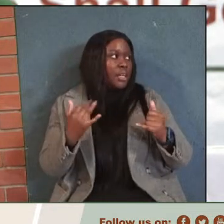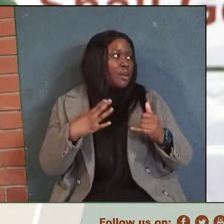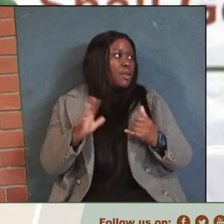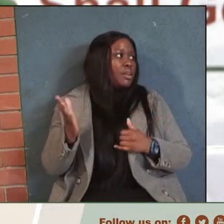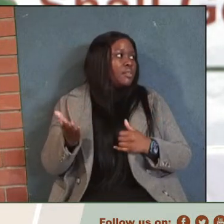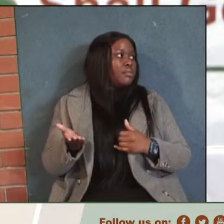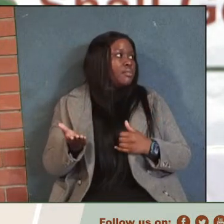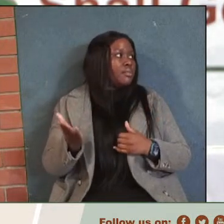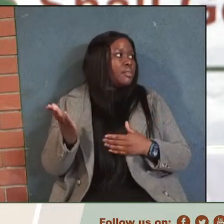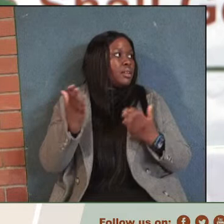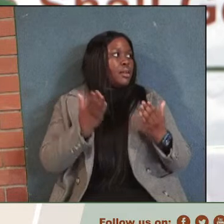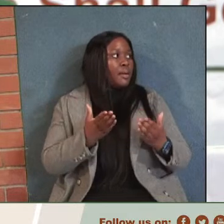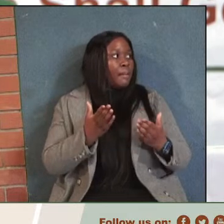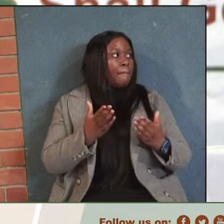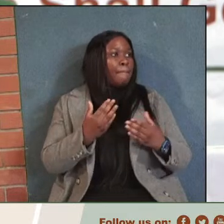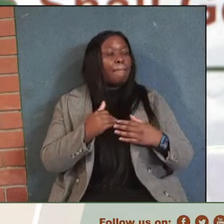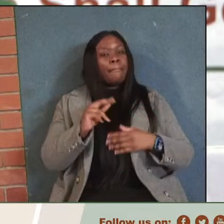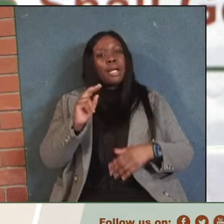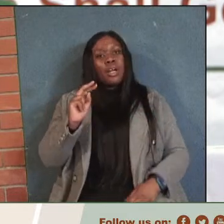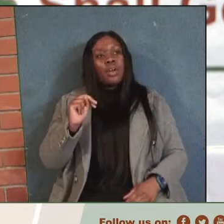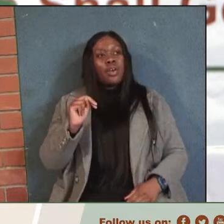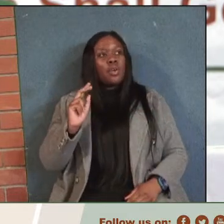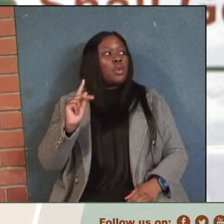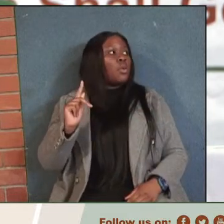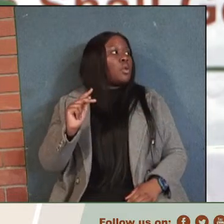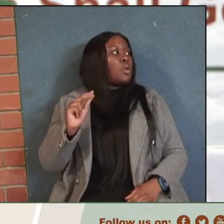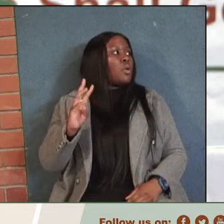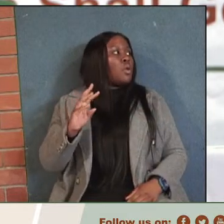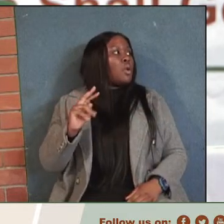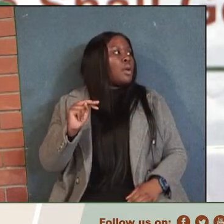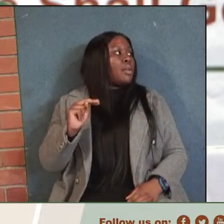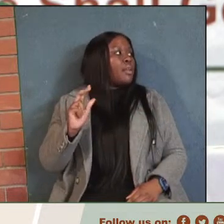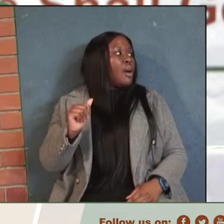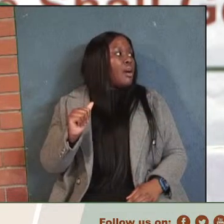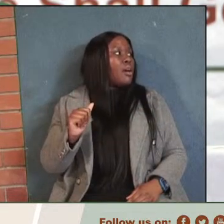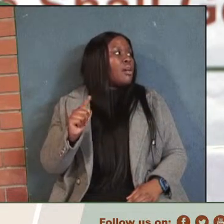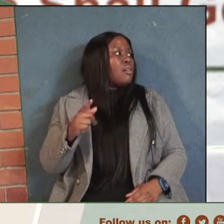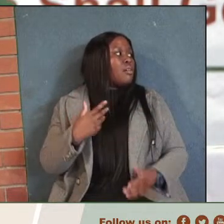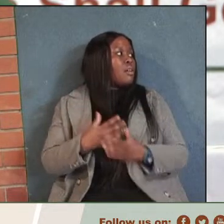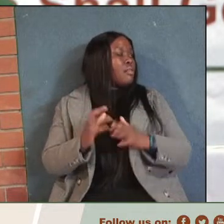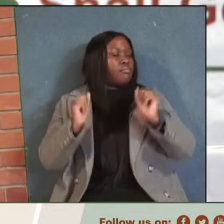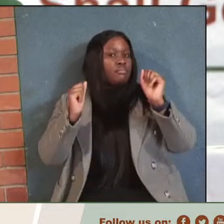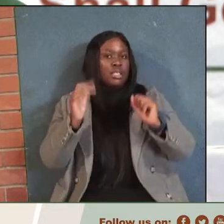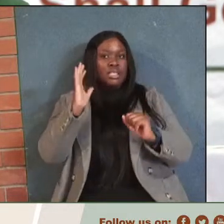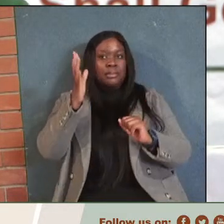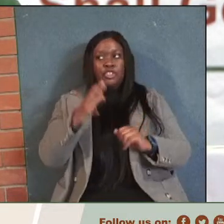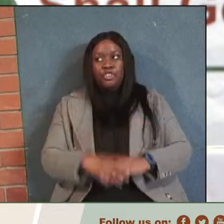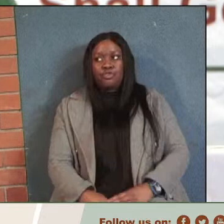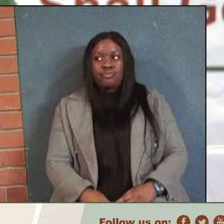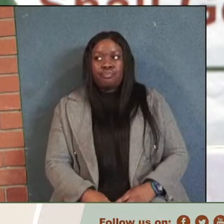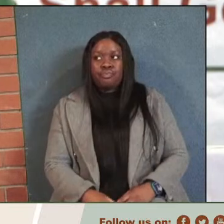on Honorable Mukwena to present her speech. Thank you.